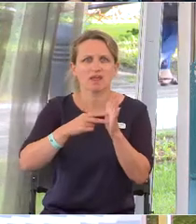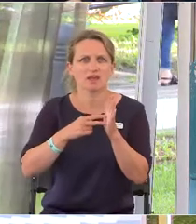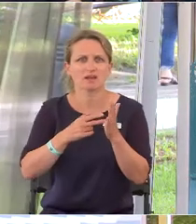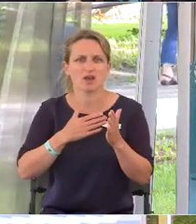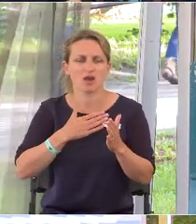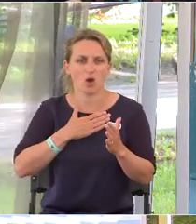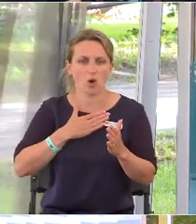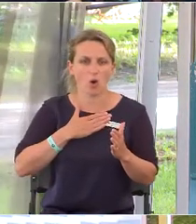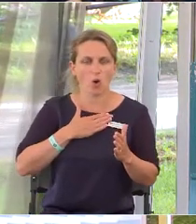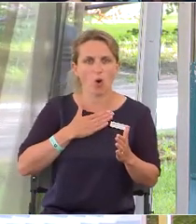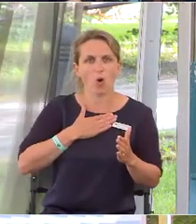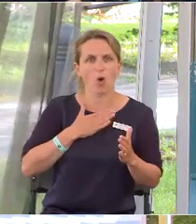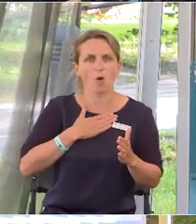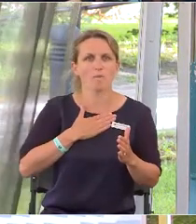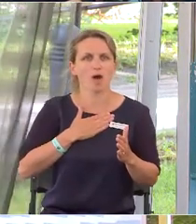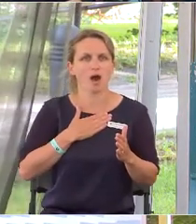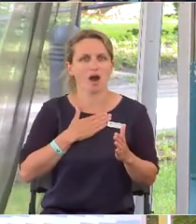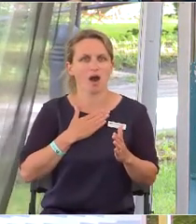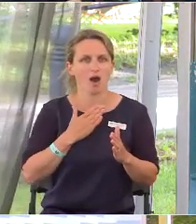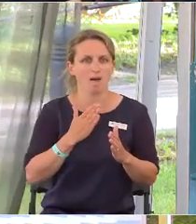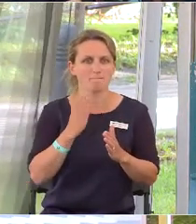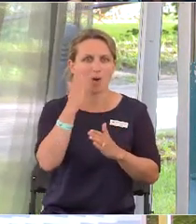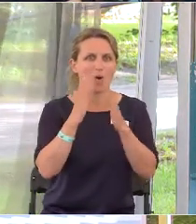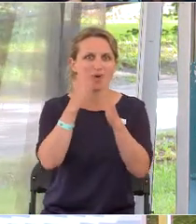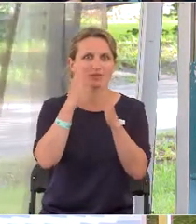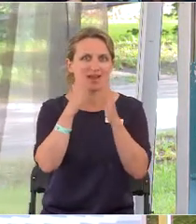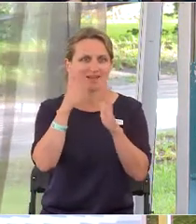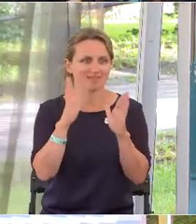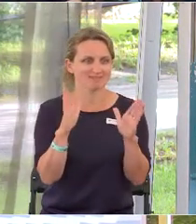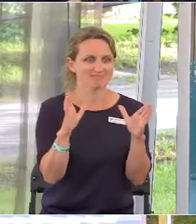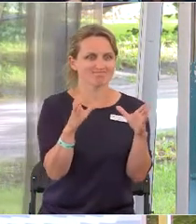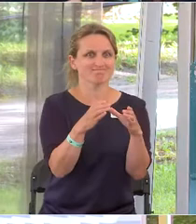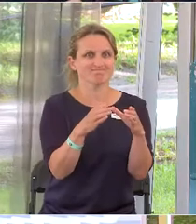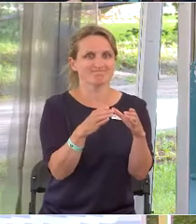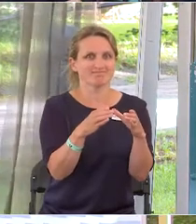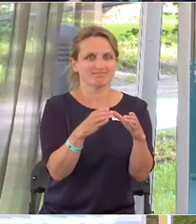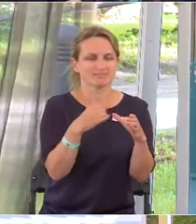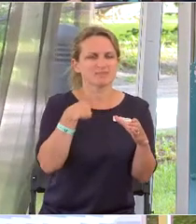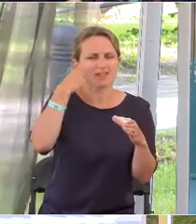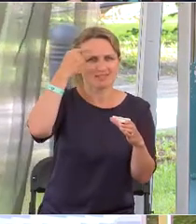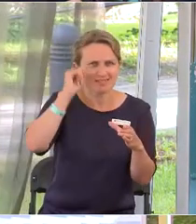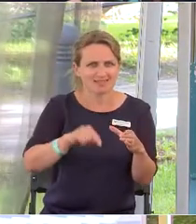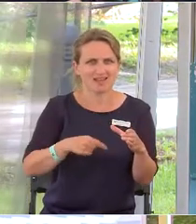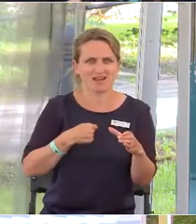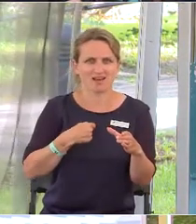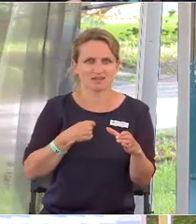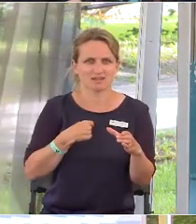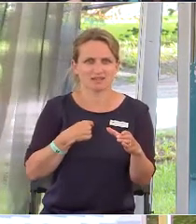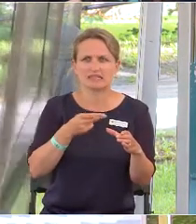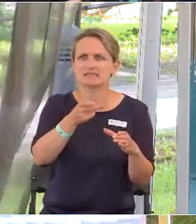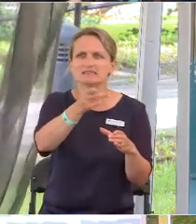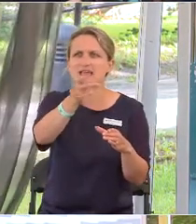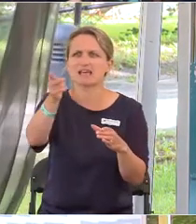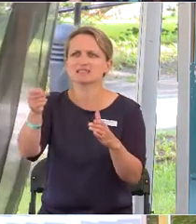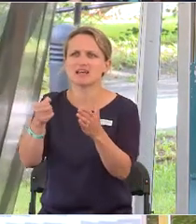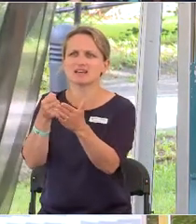own voters in a very narrow segment of your voters, and you know that you are not going to ever reach to the other voters,